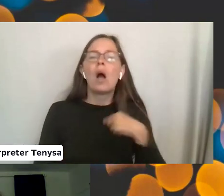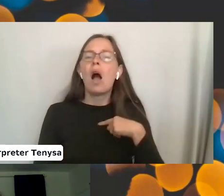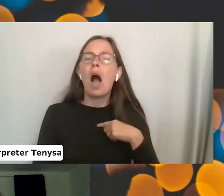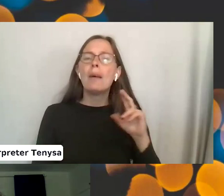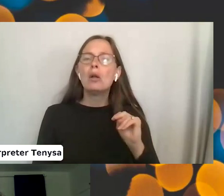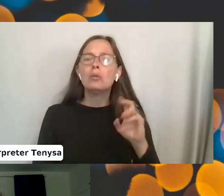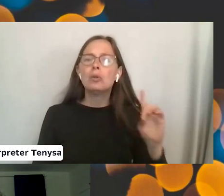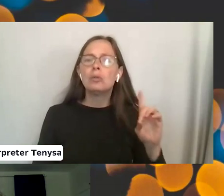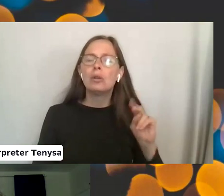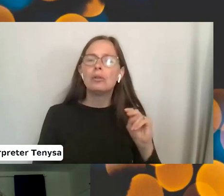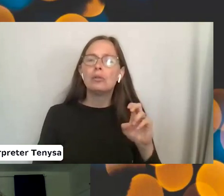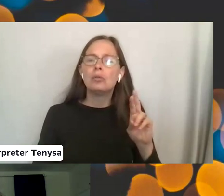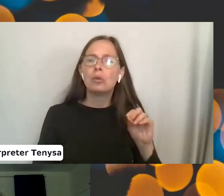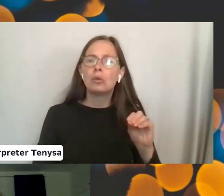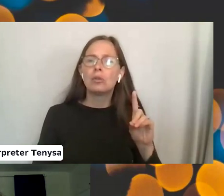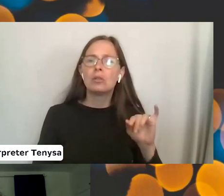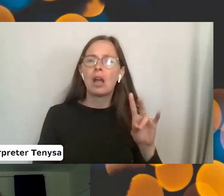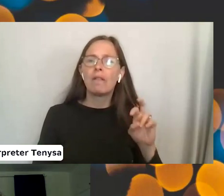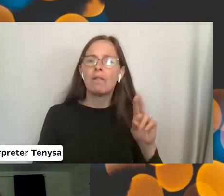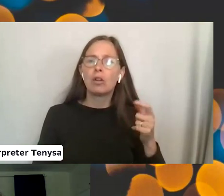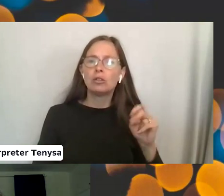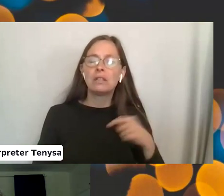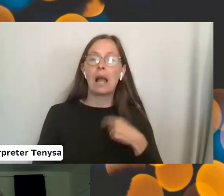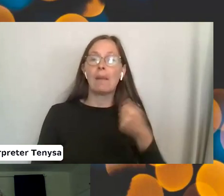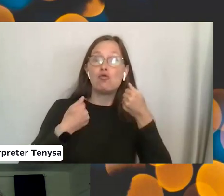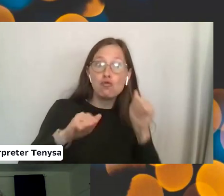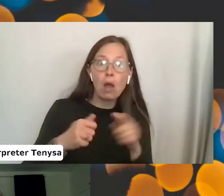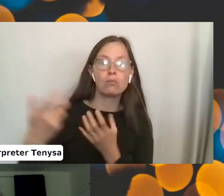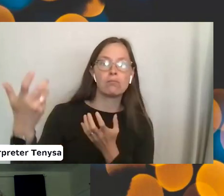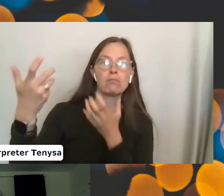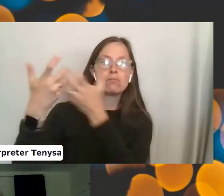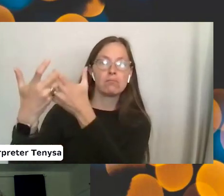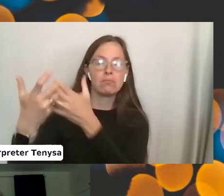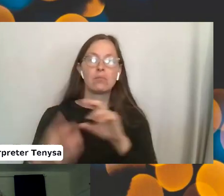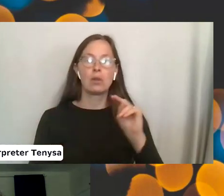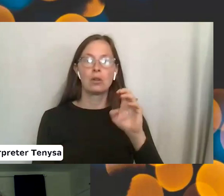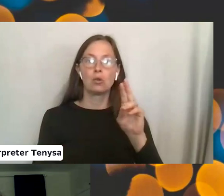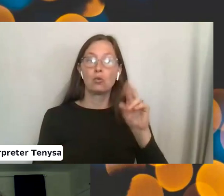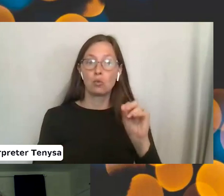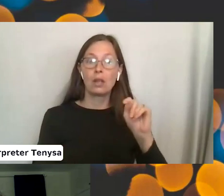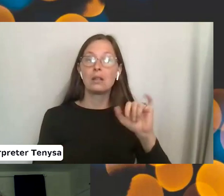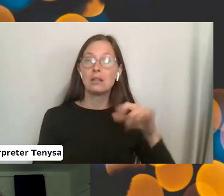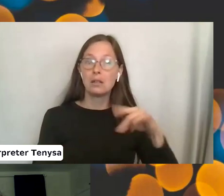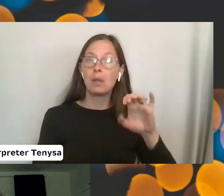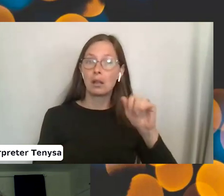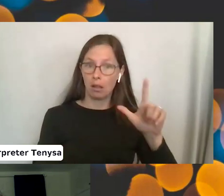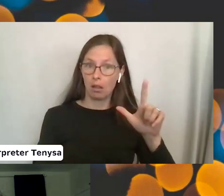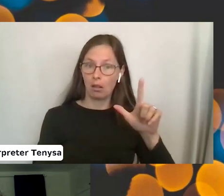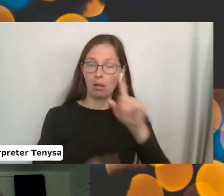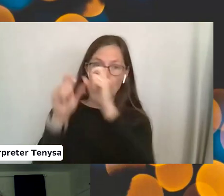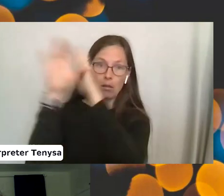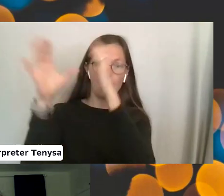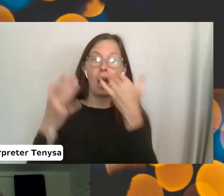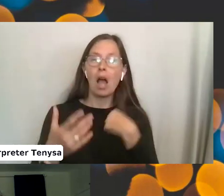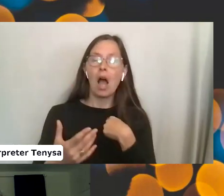I'm trying to ascribe to neurotypical ideals. And now that is feeling so much